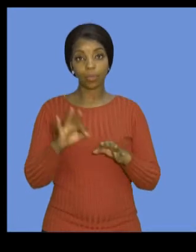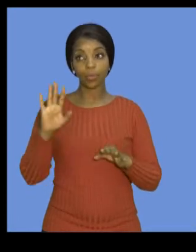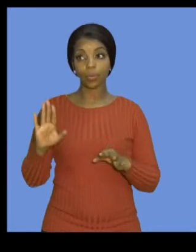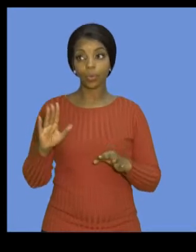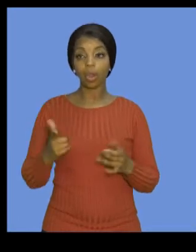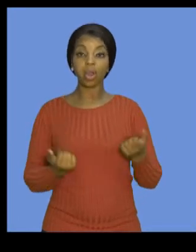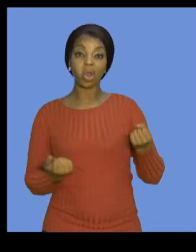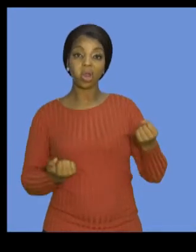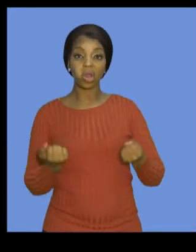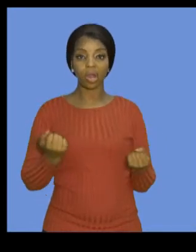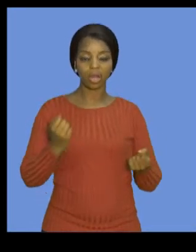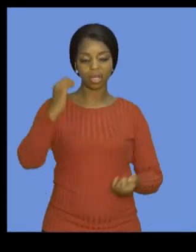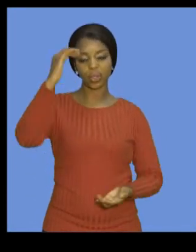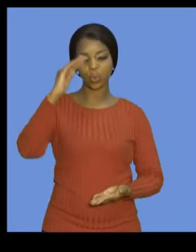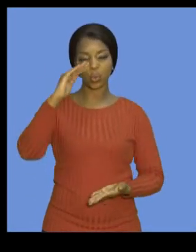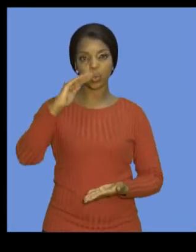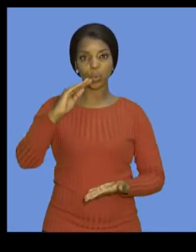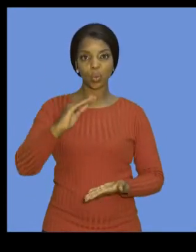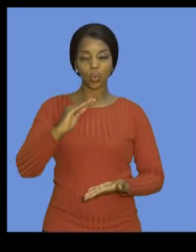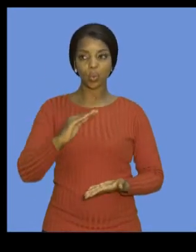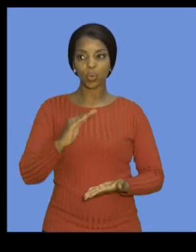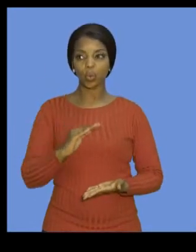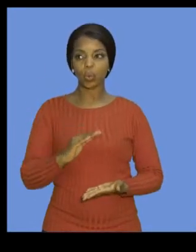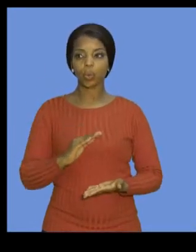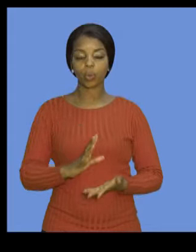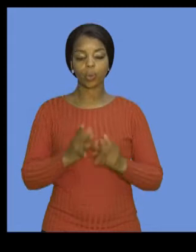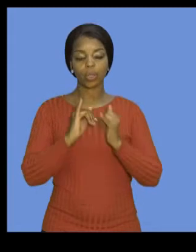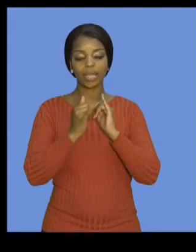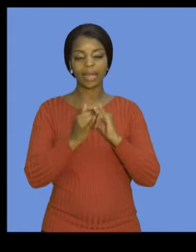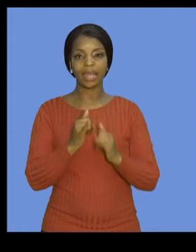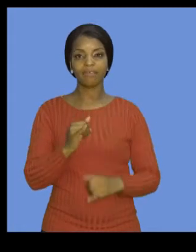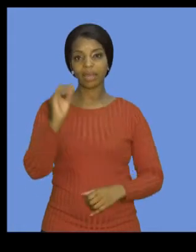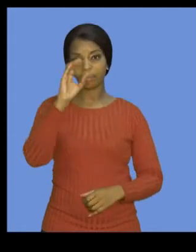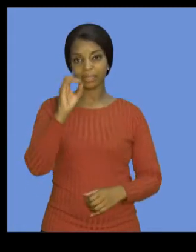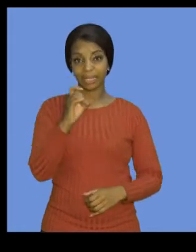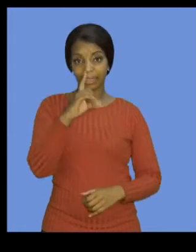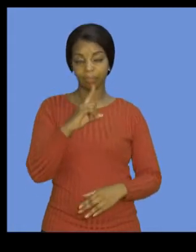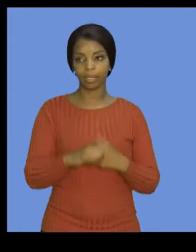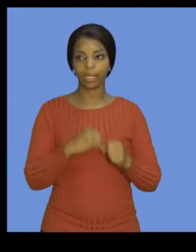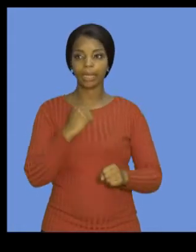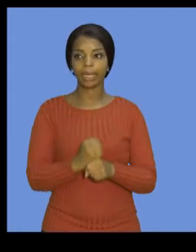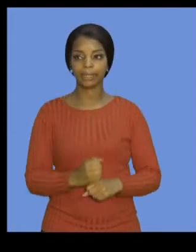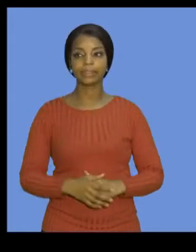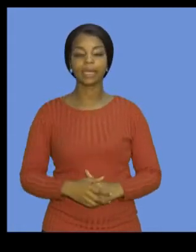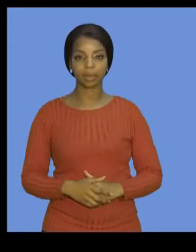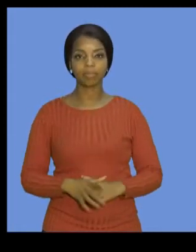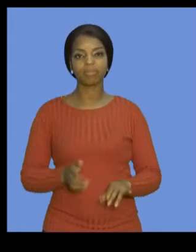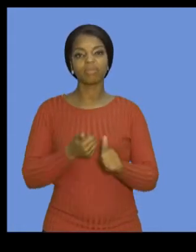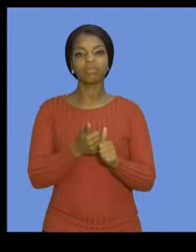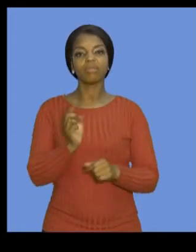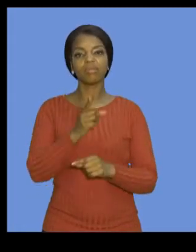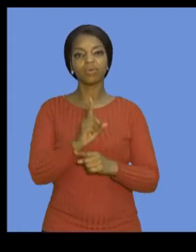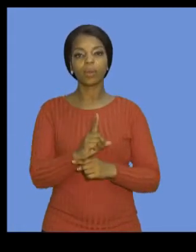depreciates means one and the same thing, at a rate of 11% per annum according to the straight